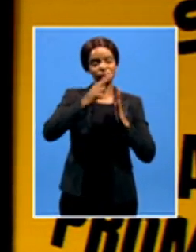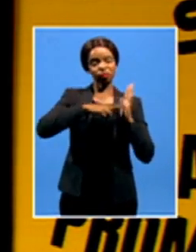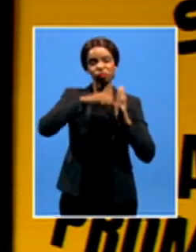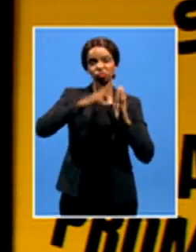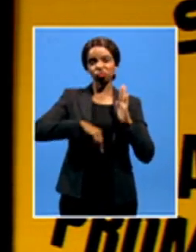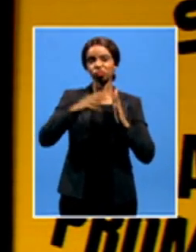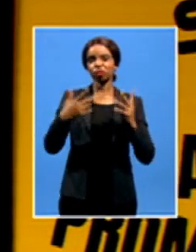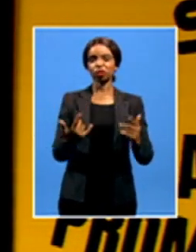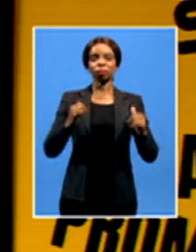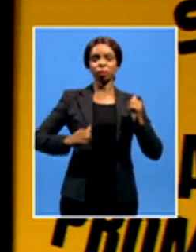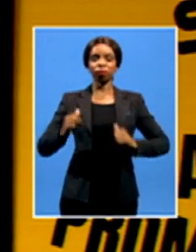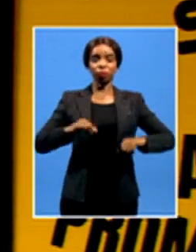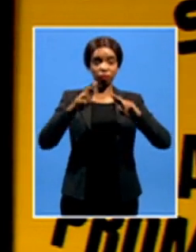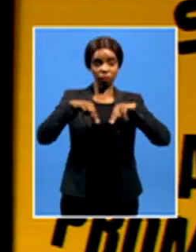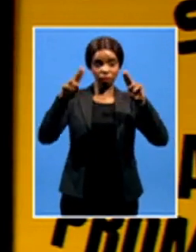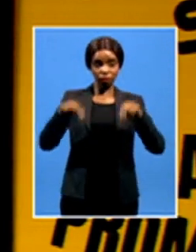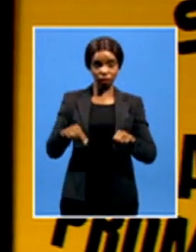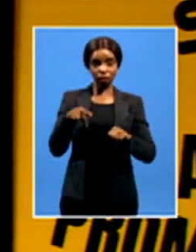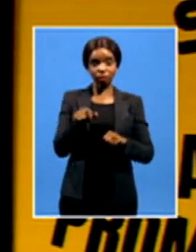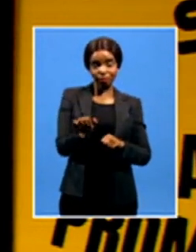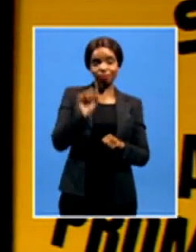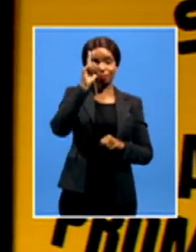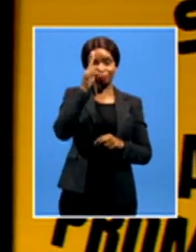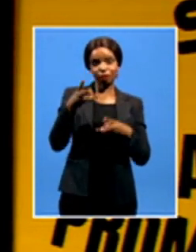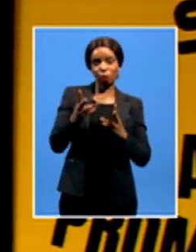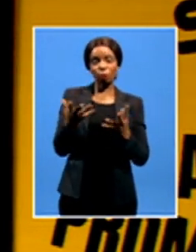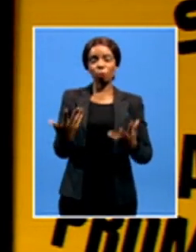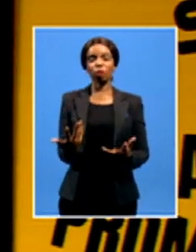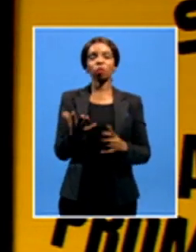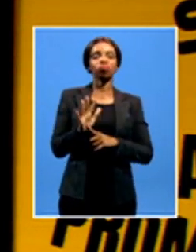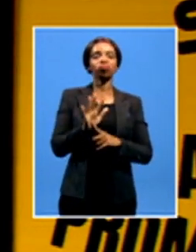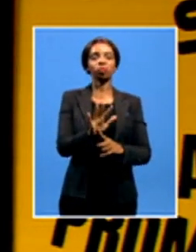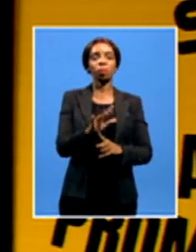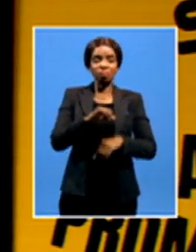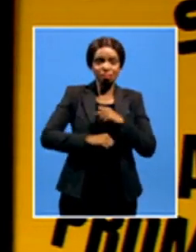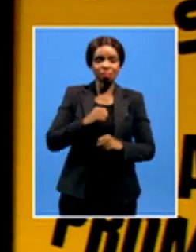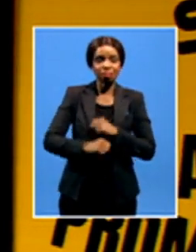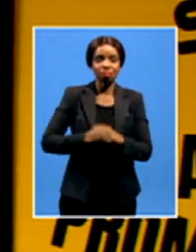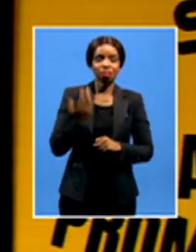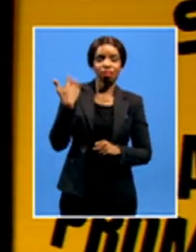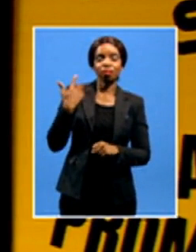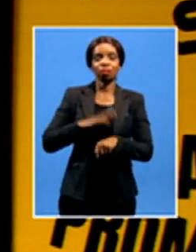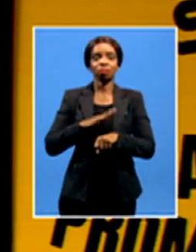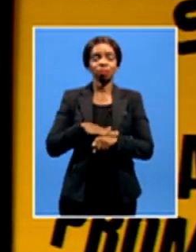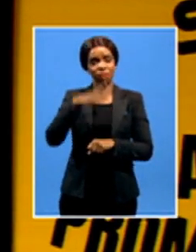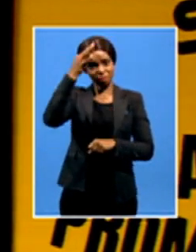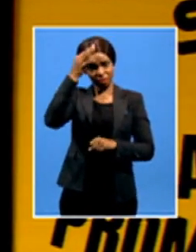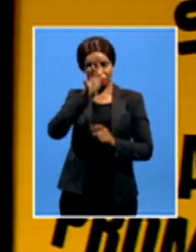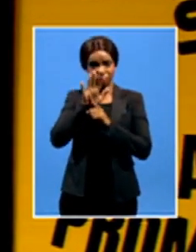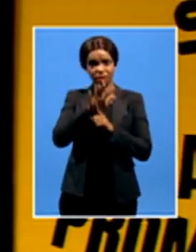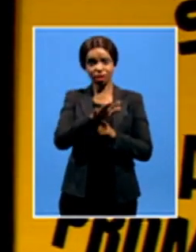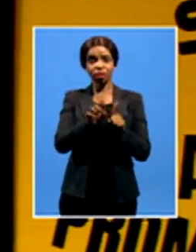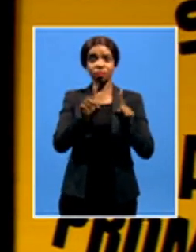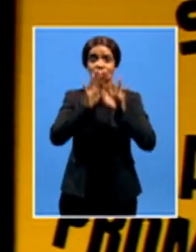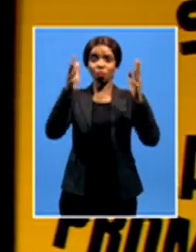theatre, art became a way in which activism highlighted the struggles under an oppressive government, and it gained the attention